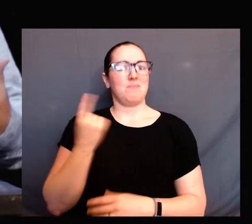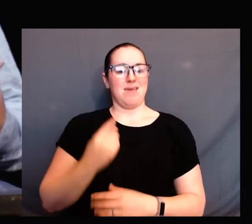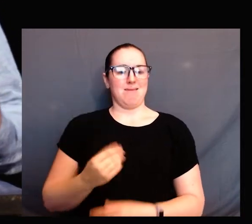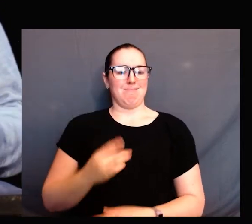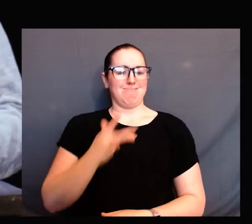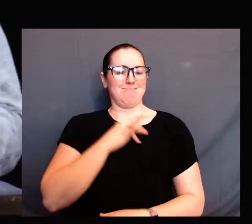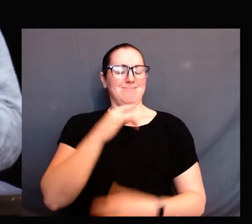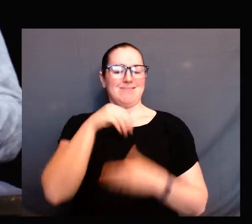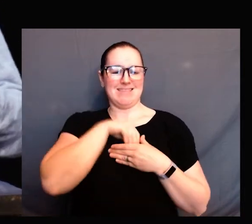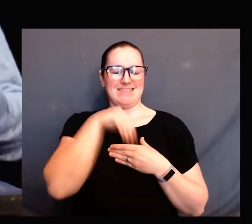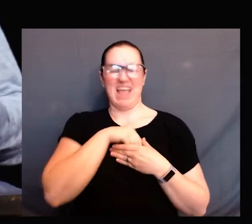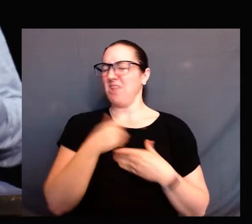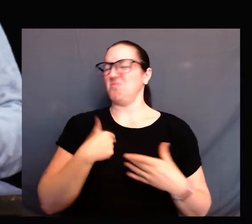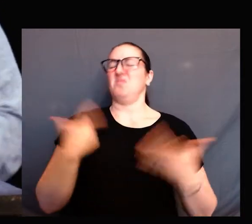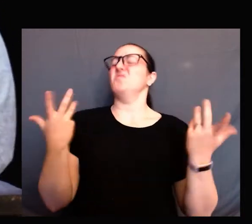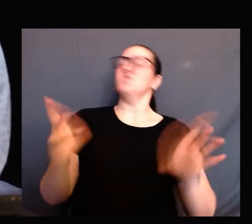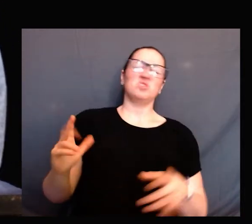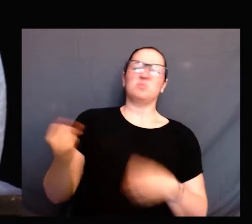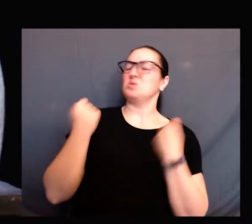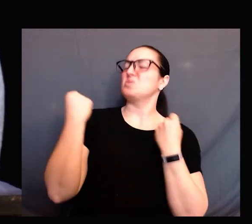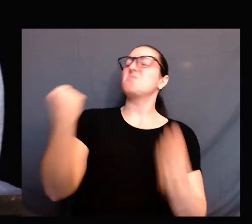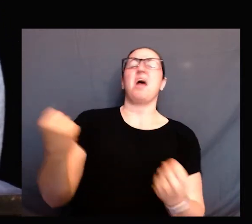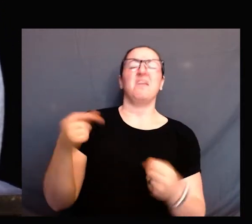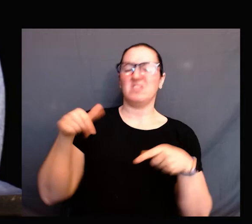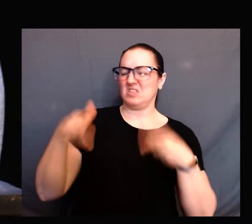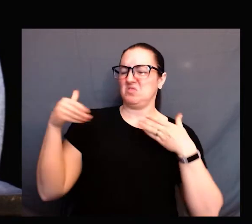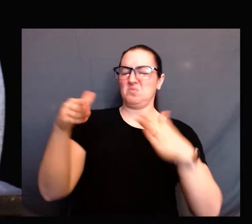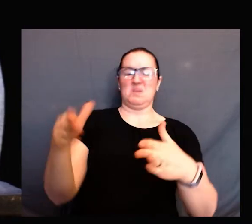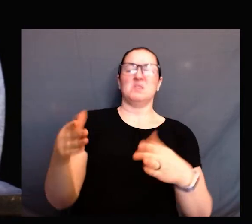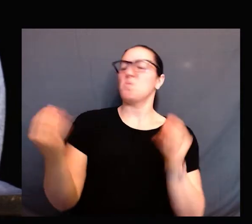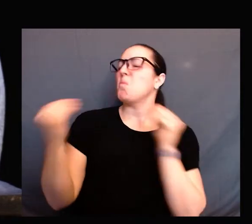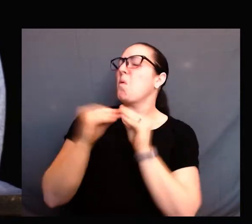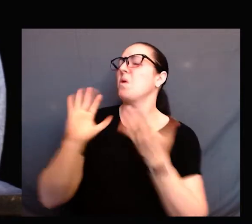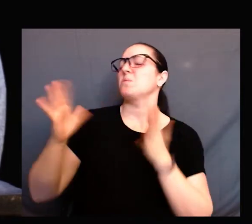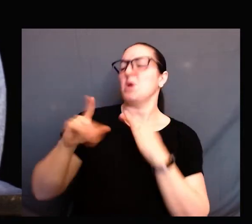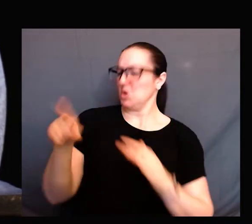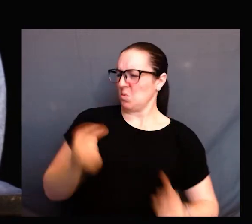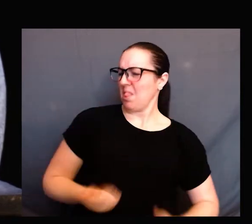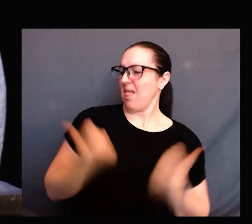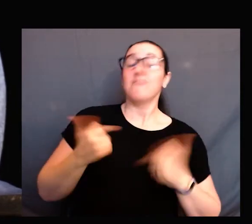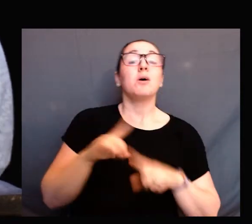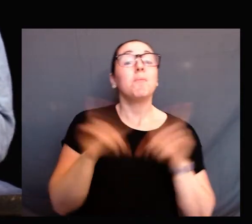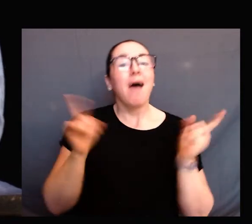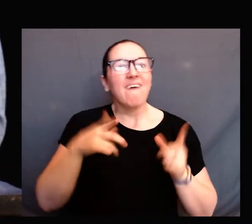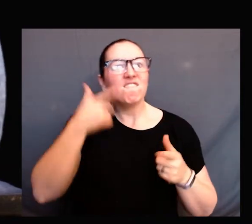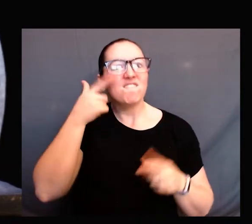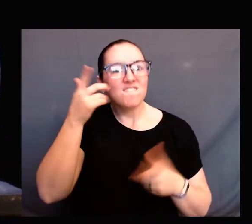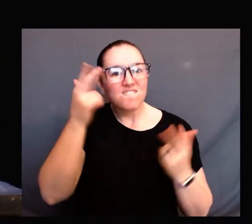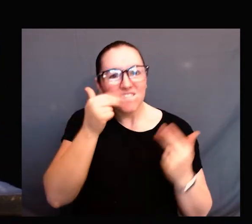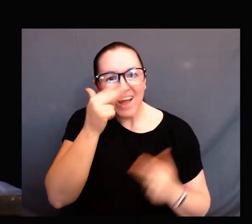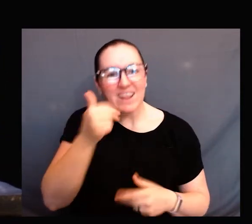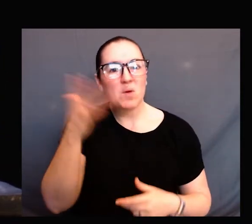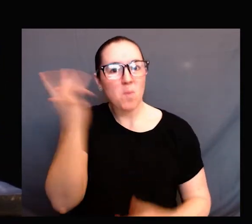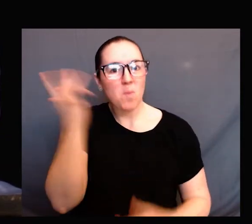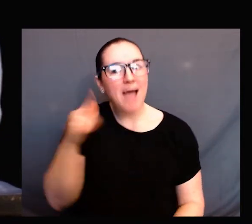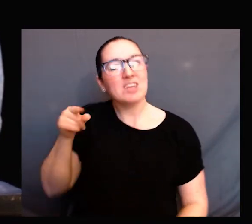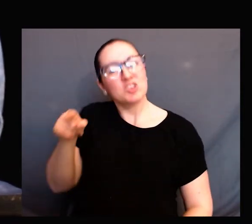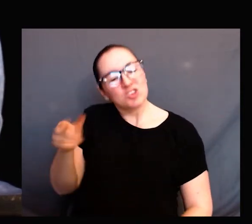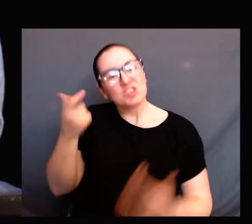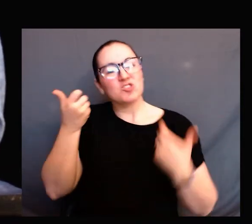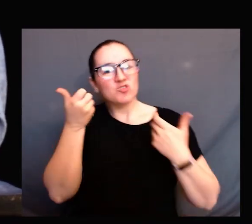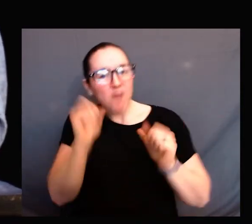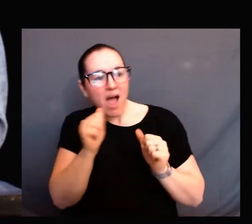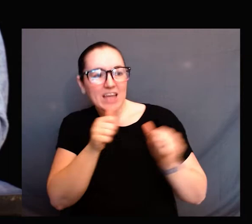rises up inside of me that says, honey, I've been driving these streets much longer than you've been alive. But it cracks me up because she's trying